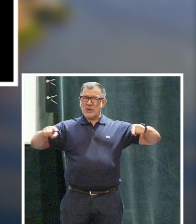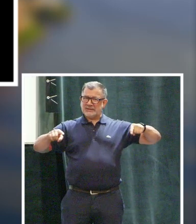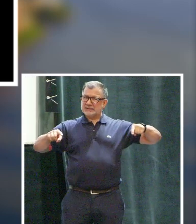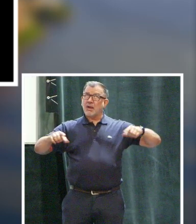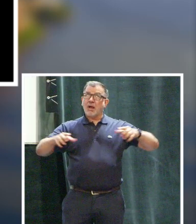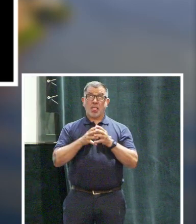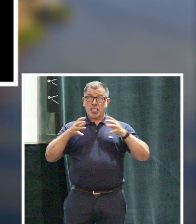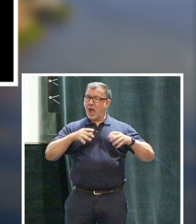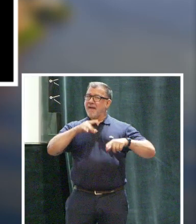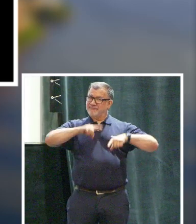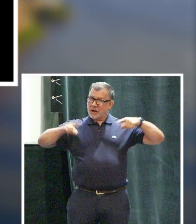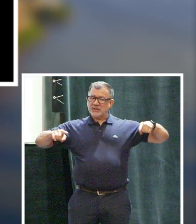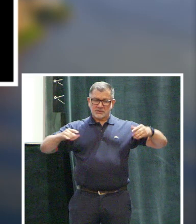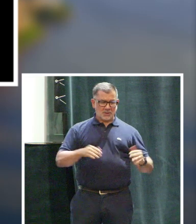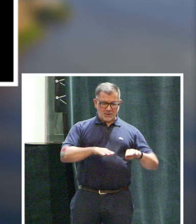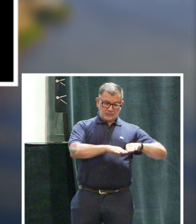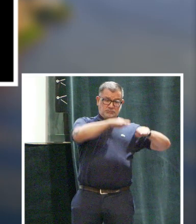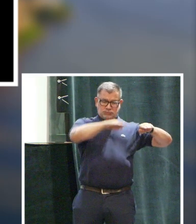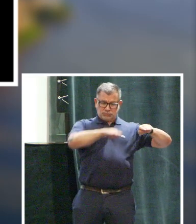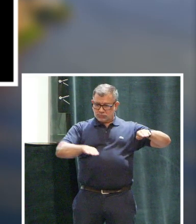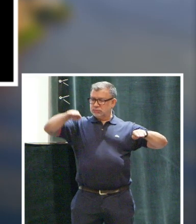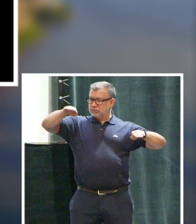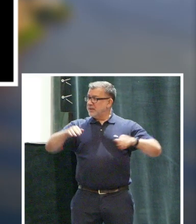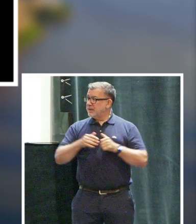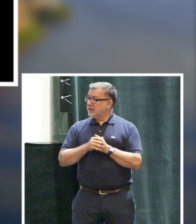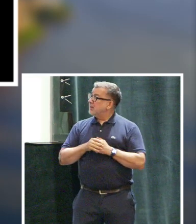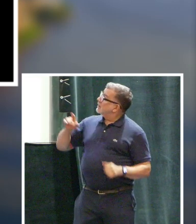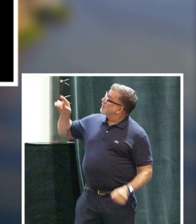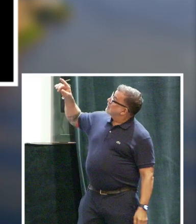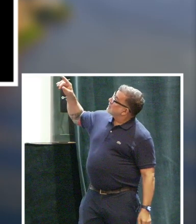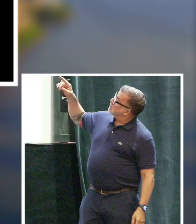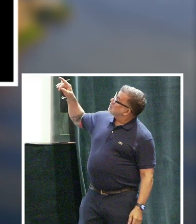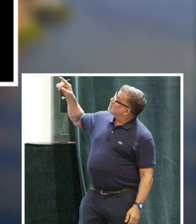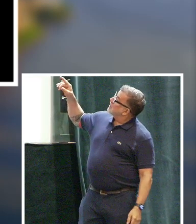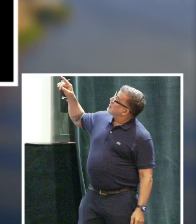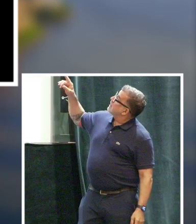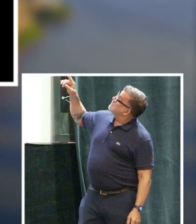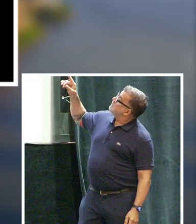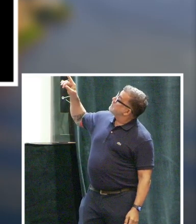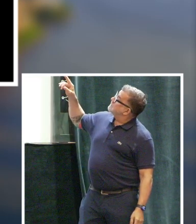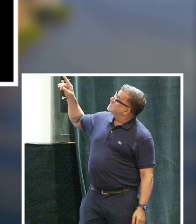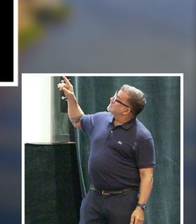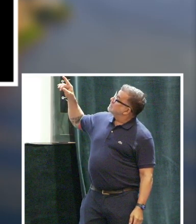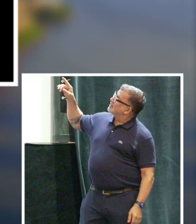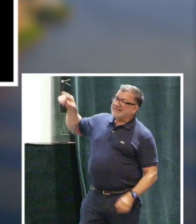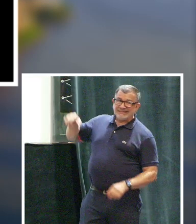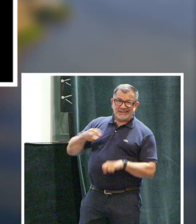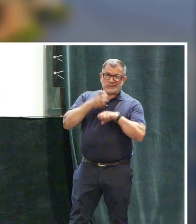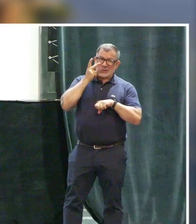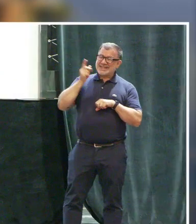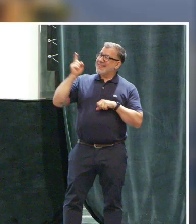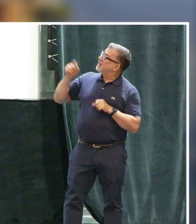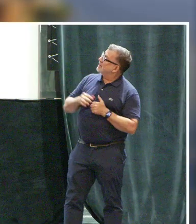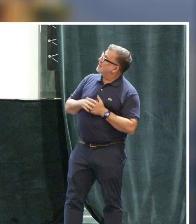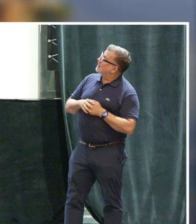bit. And so when we're starting at the corner near the Regatta, sorry, I can barely see it from here,